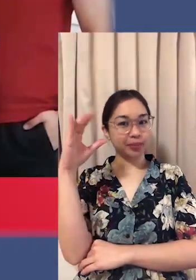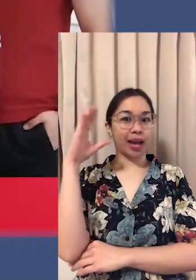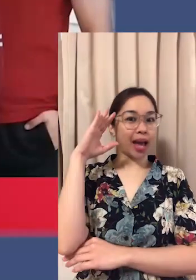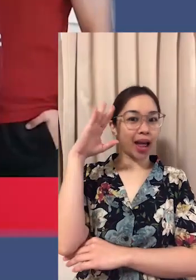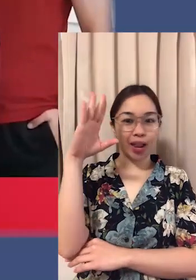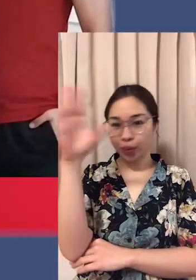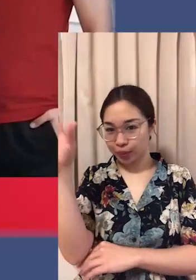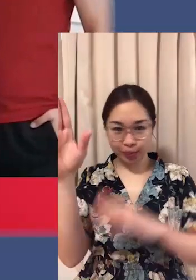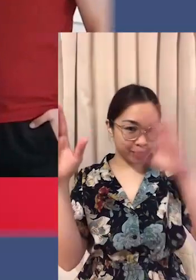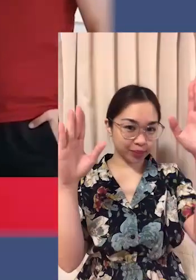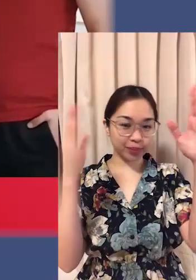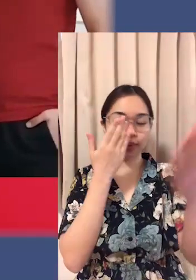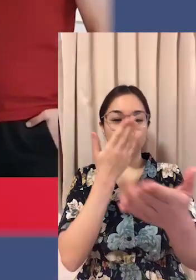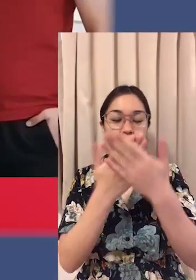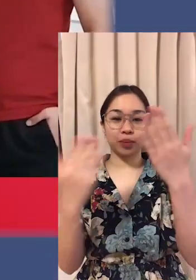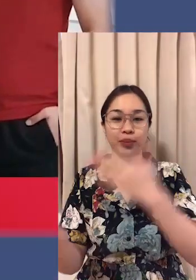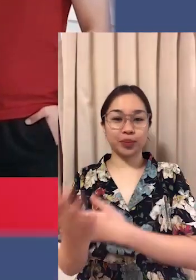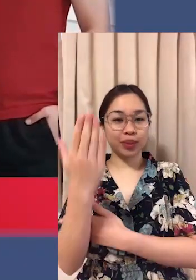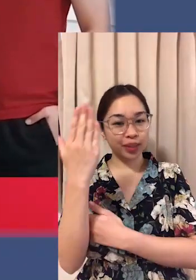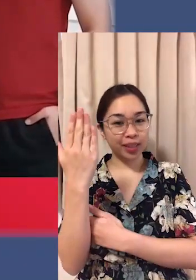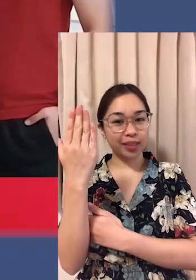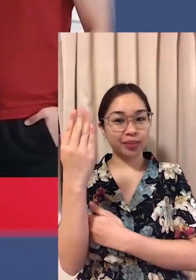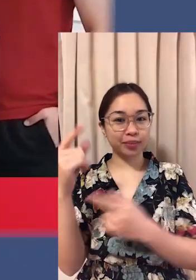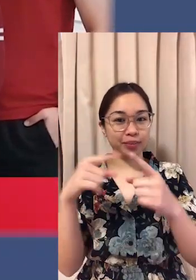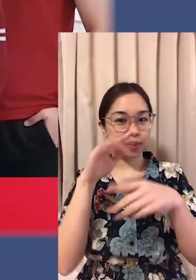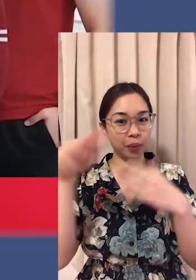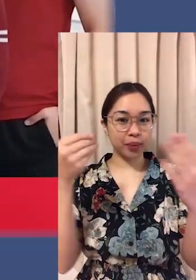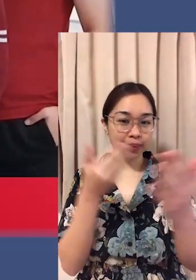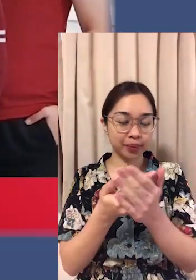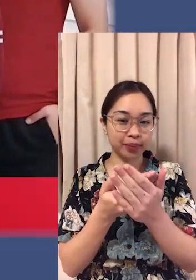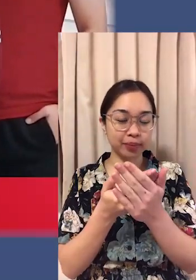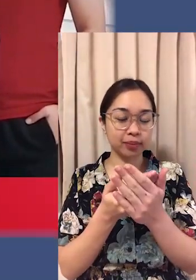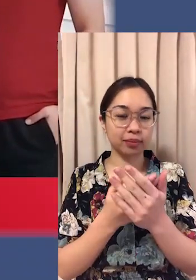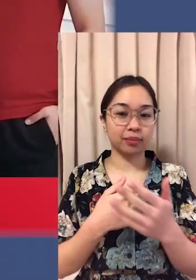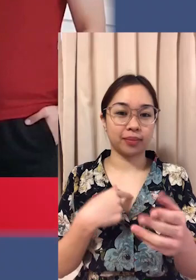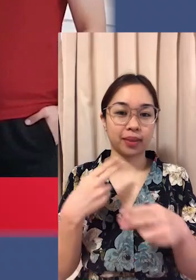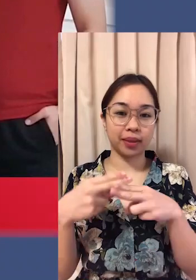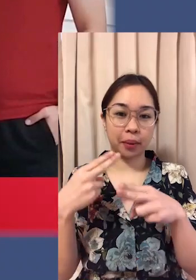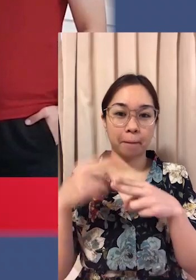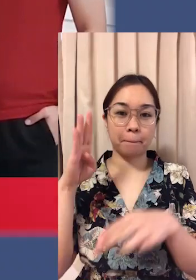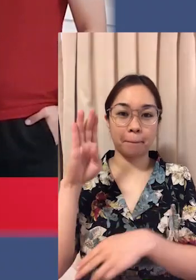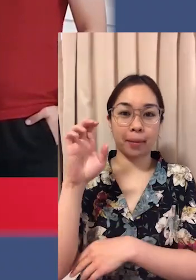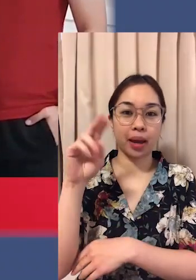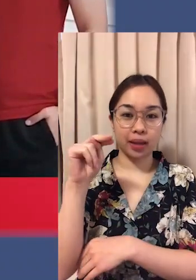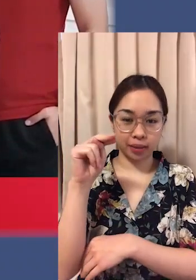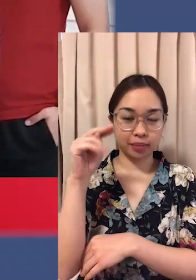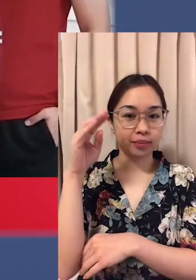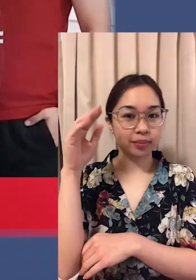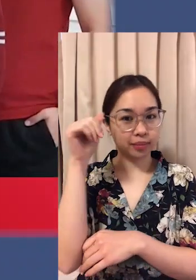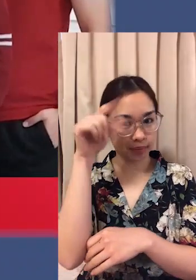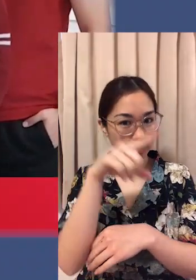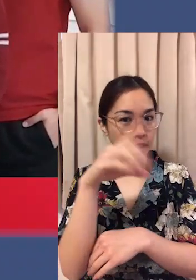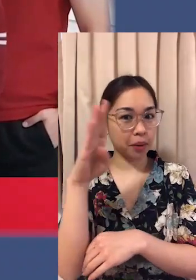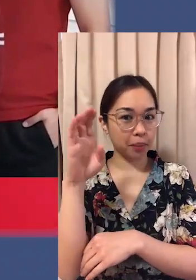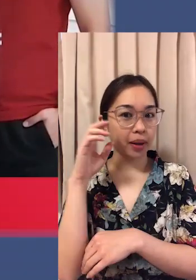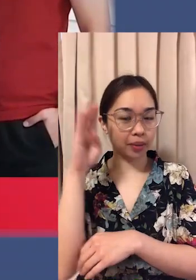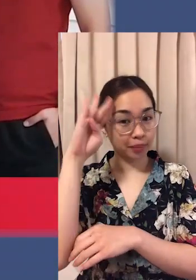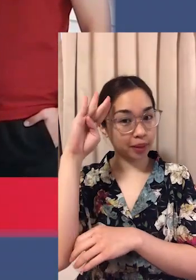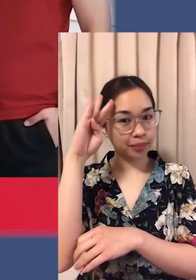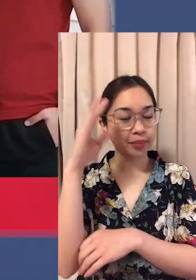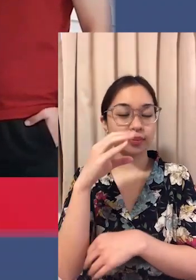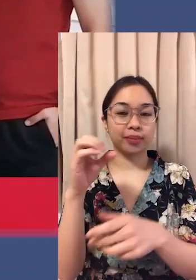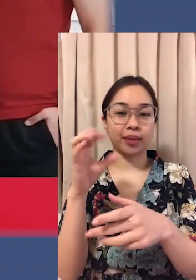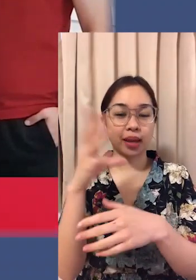Hi, hello, good morning, maayong buntag. My name is Ben, or Brother Ben. And